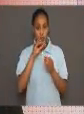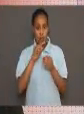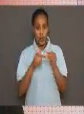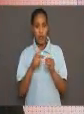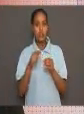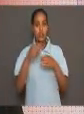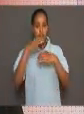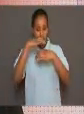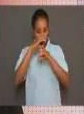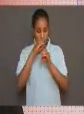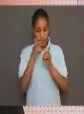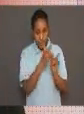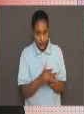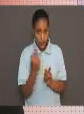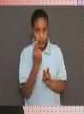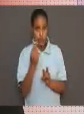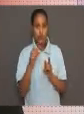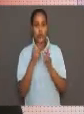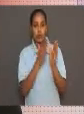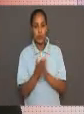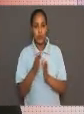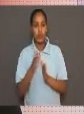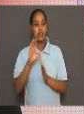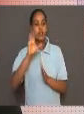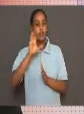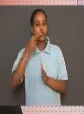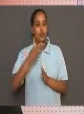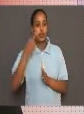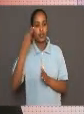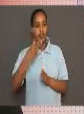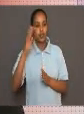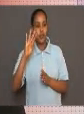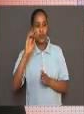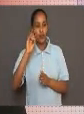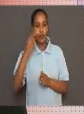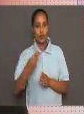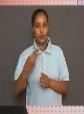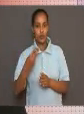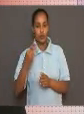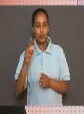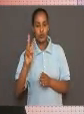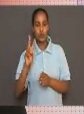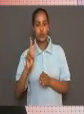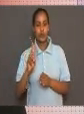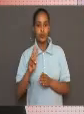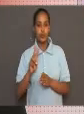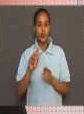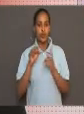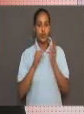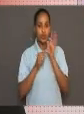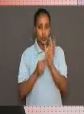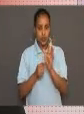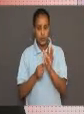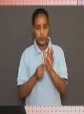about the laboratory method used to prepare acetic acid. We went through an experiment to show